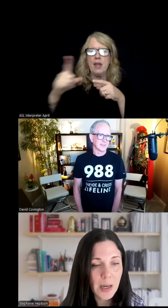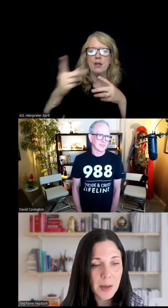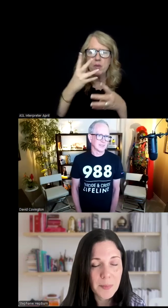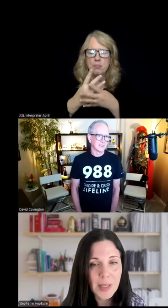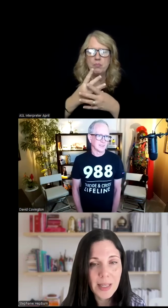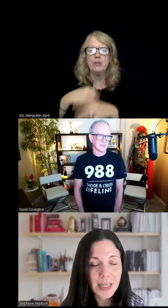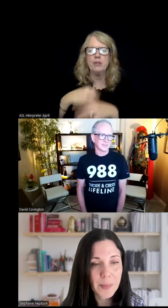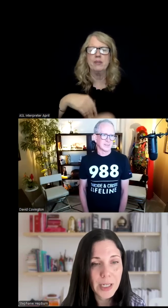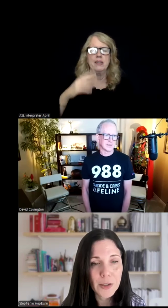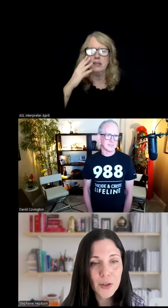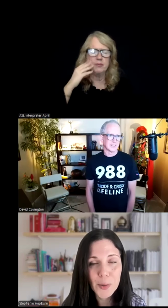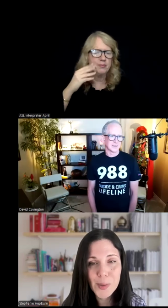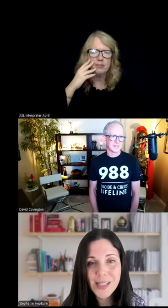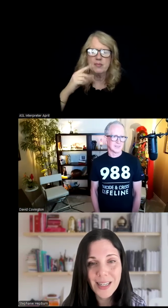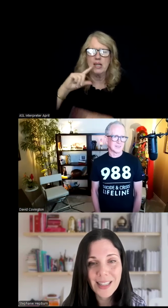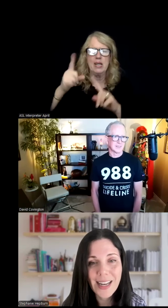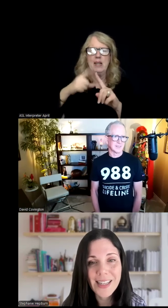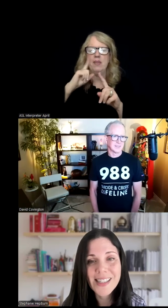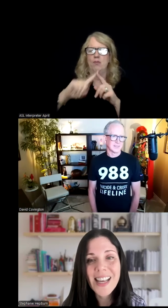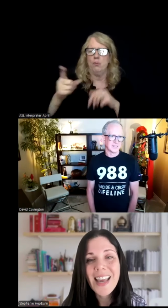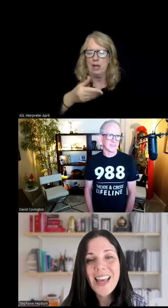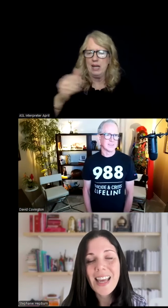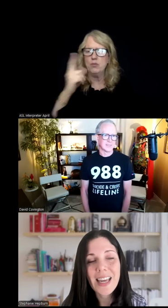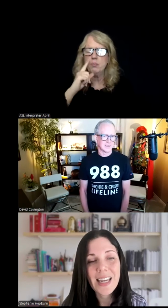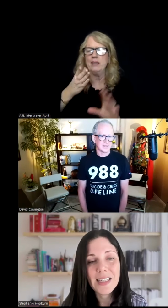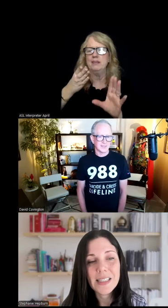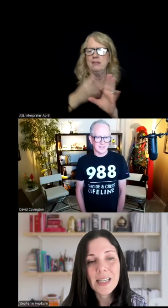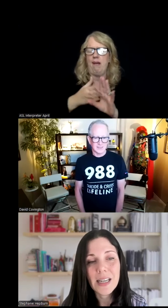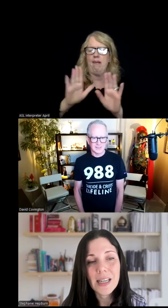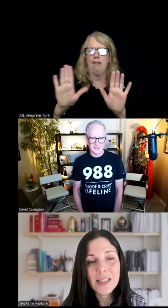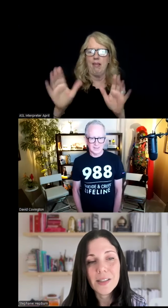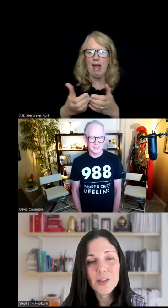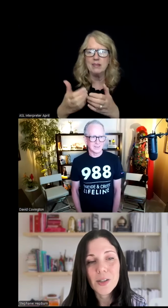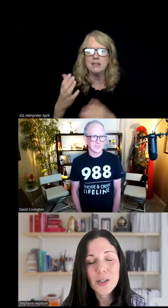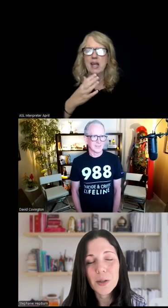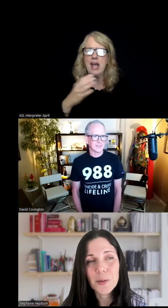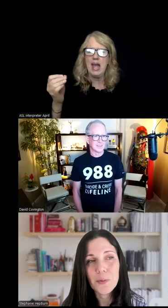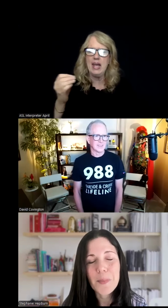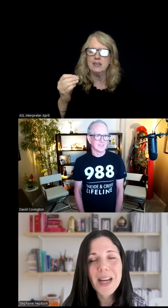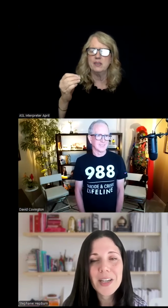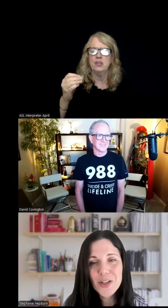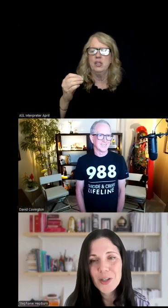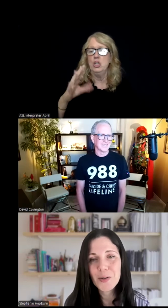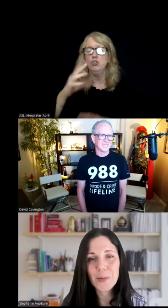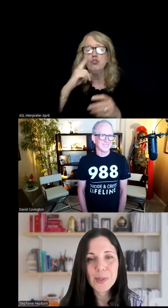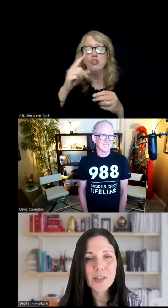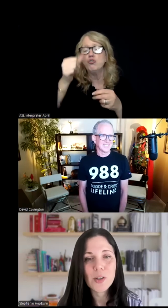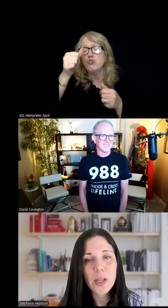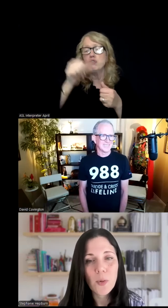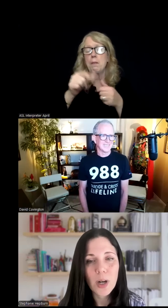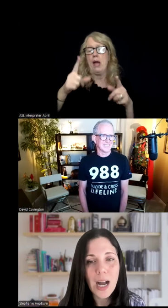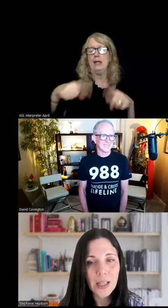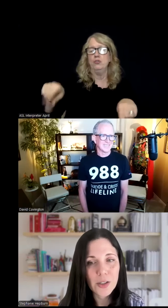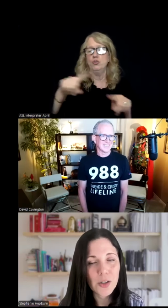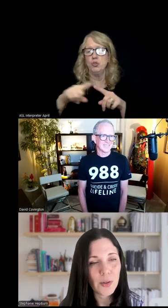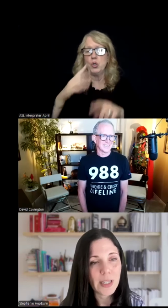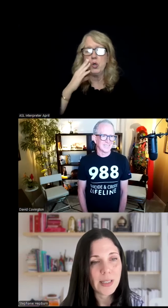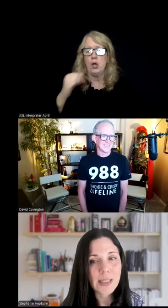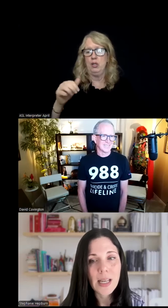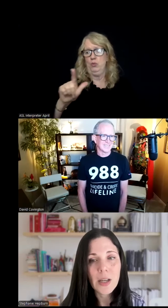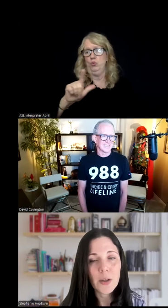experiment, I think in my intro psych class. And just to remind you, it was 24